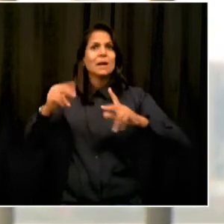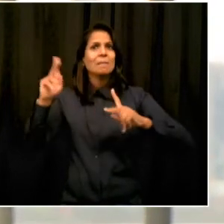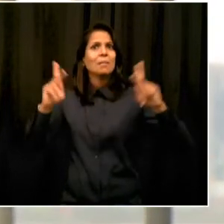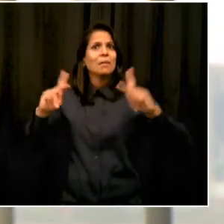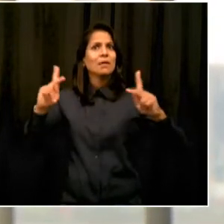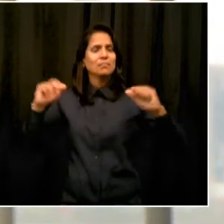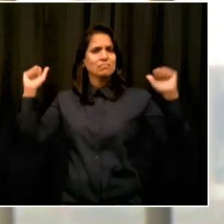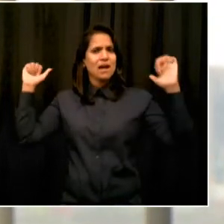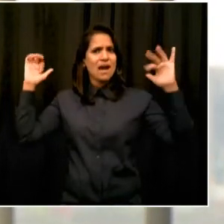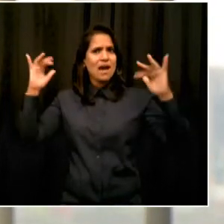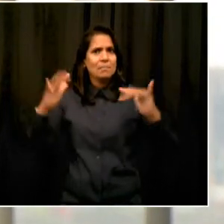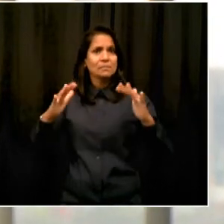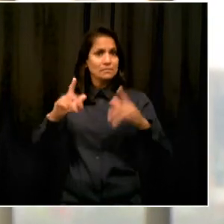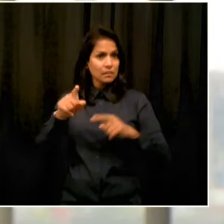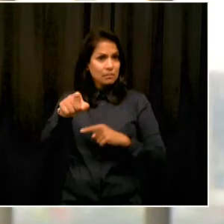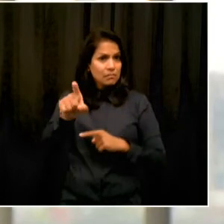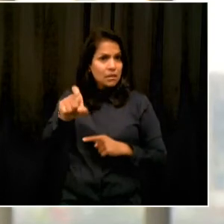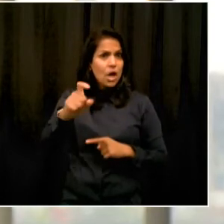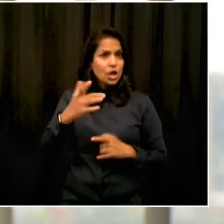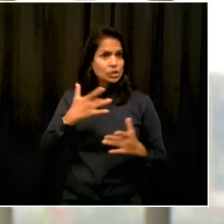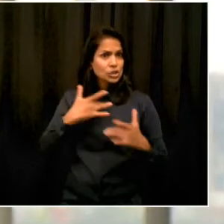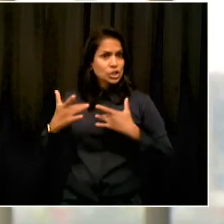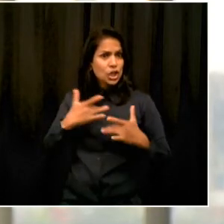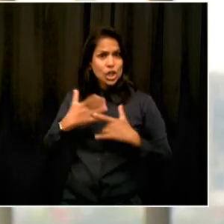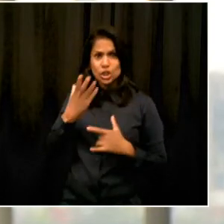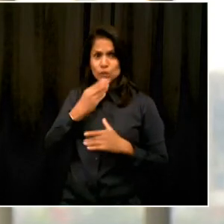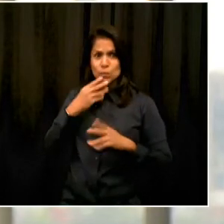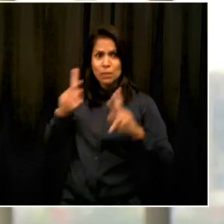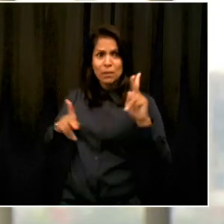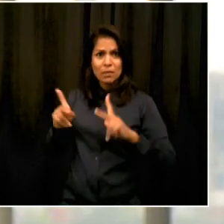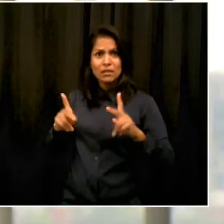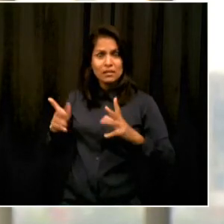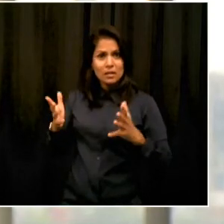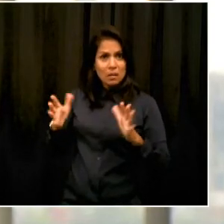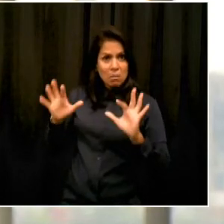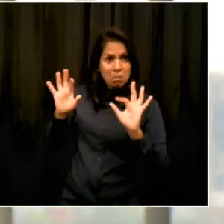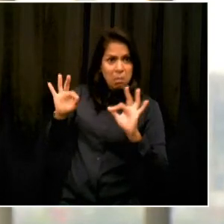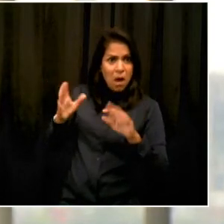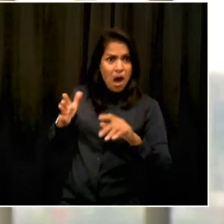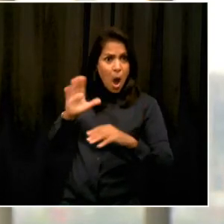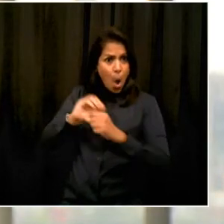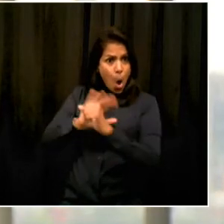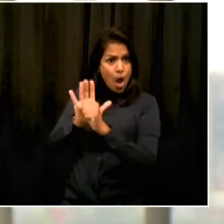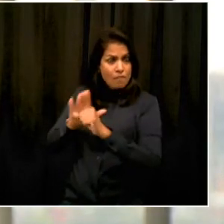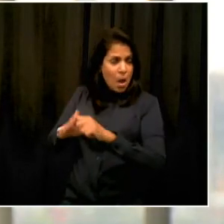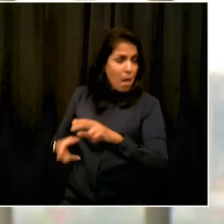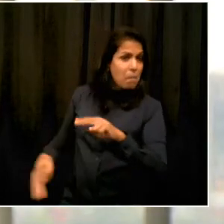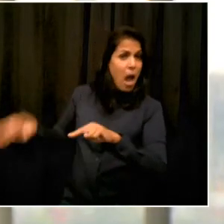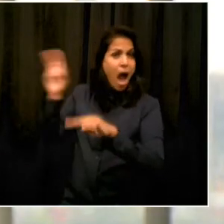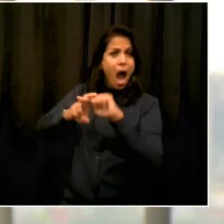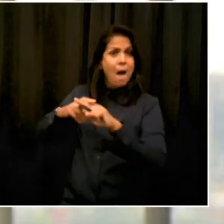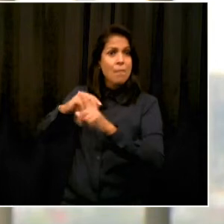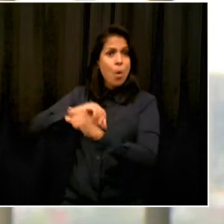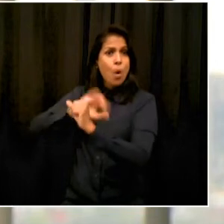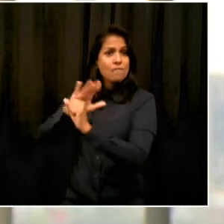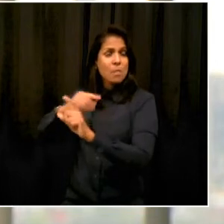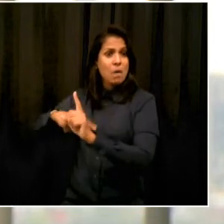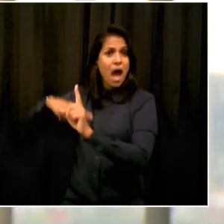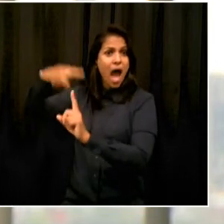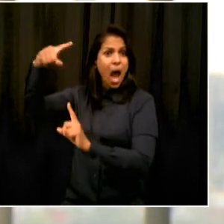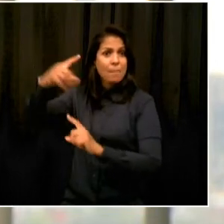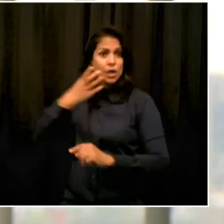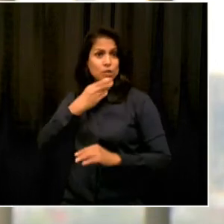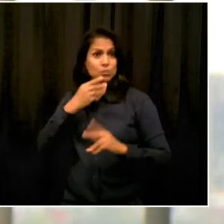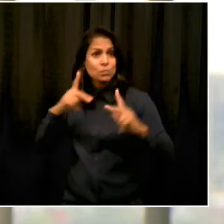So we're particularly concerned for those of you who don't know the Jewish traditions. We're in a very special time right now.